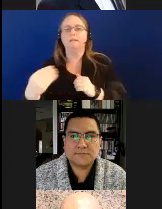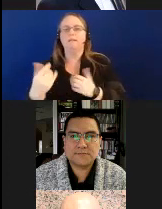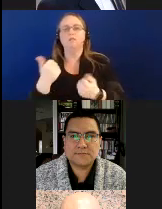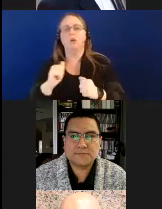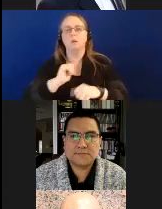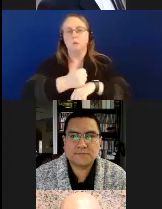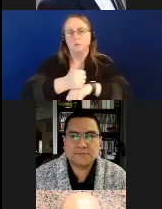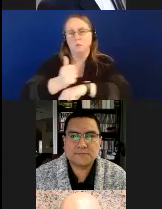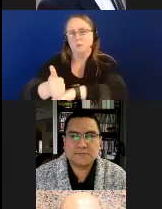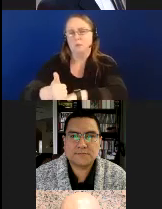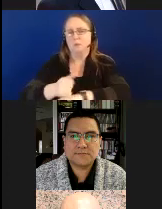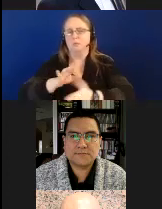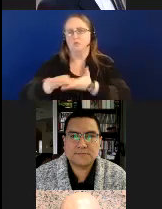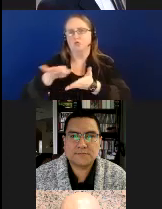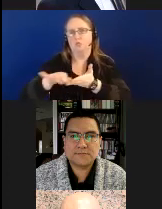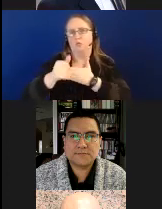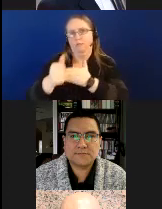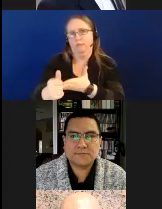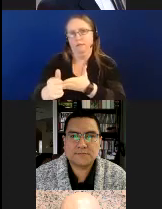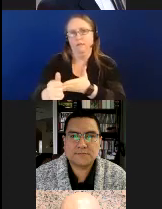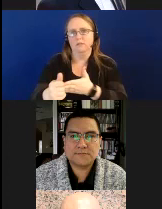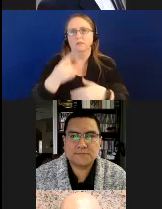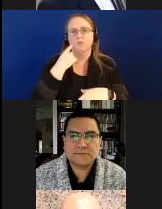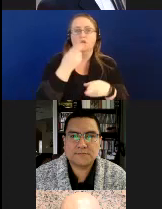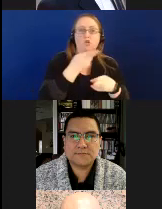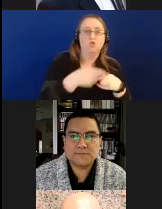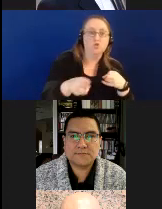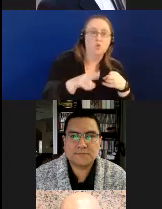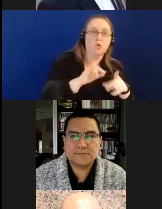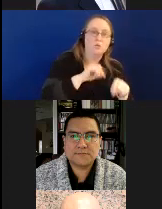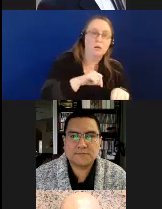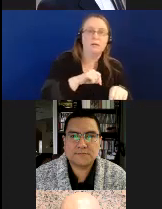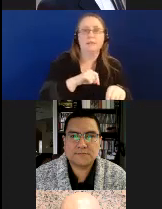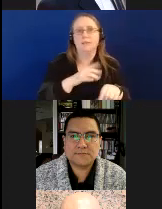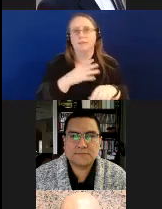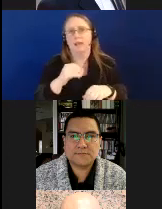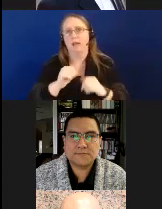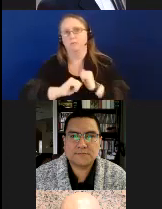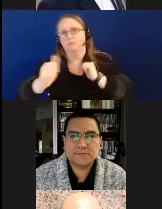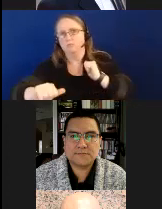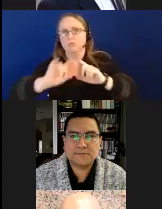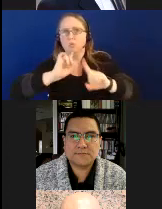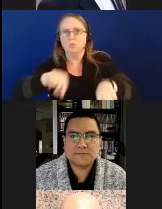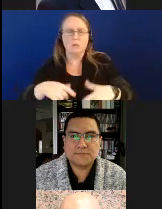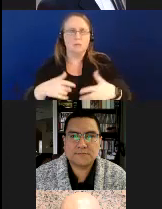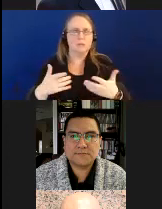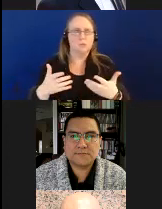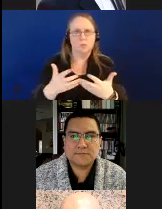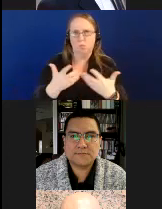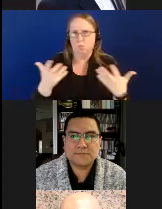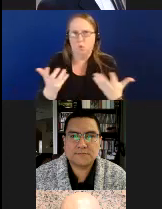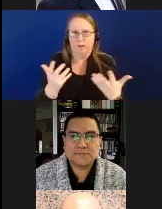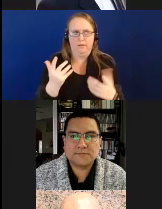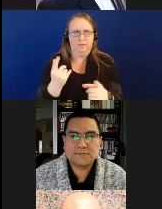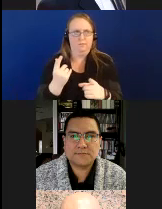constructor response scoring guides. So for short constructor responses, as well as extended constructor responses, what are actual